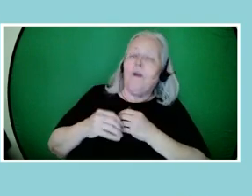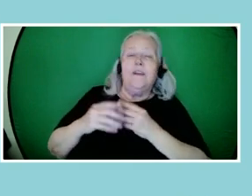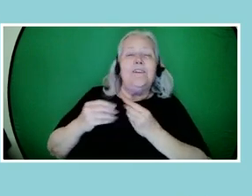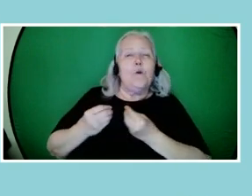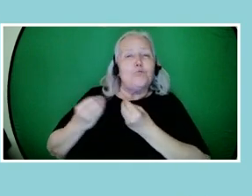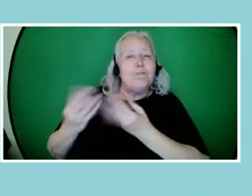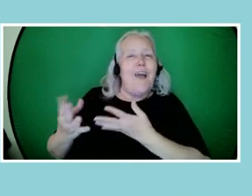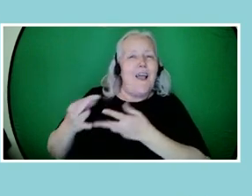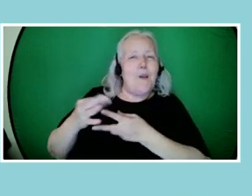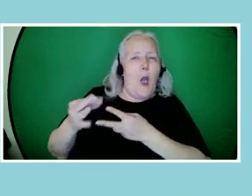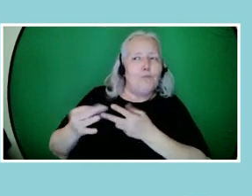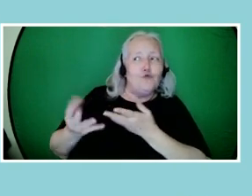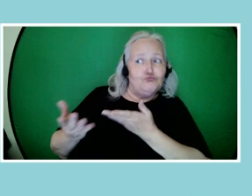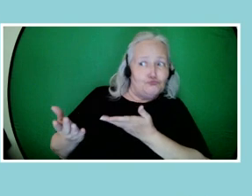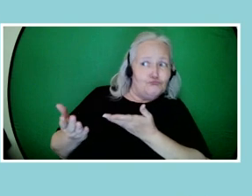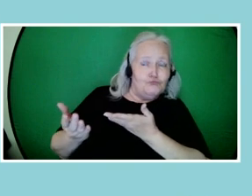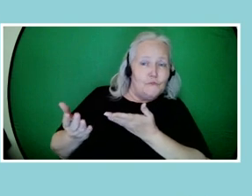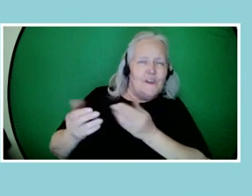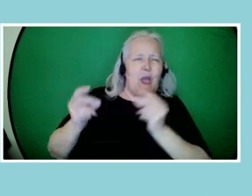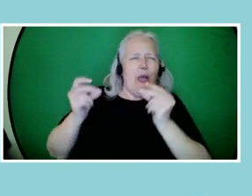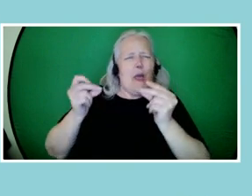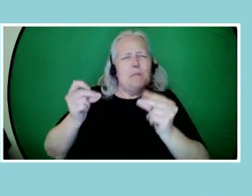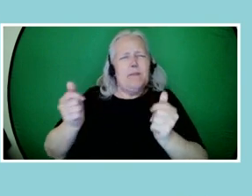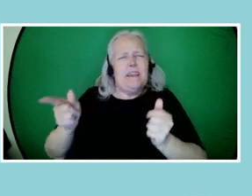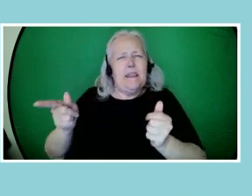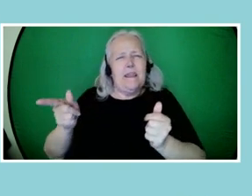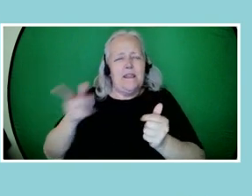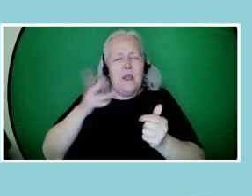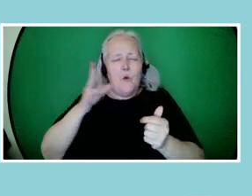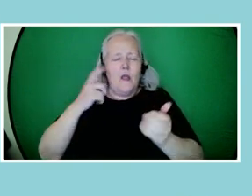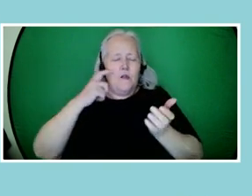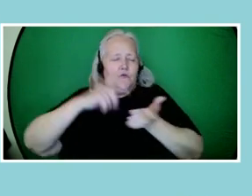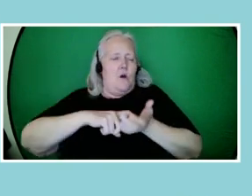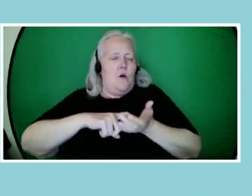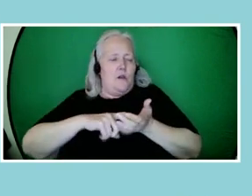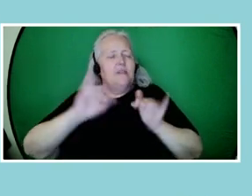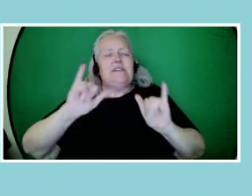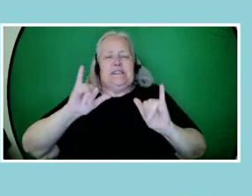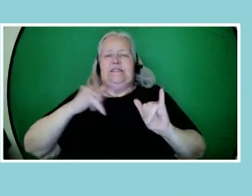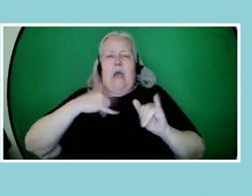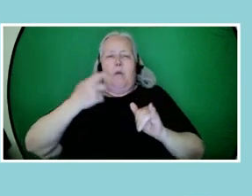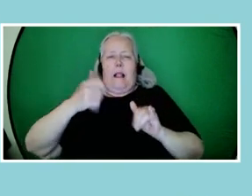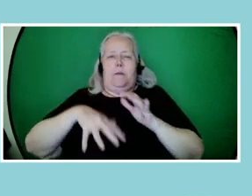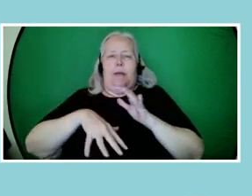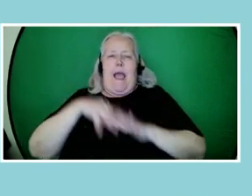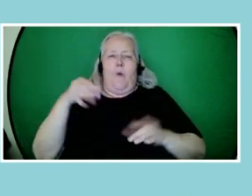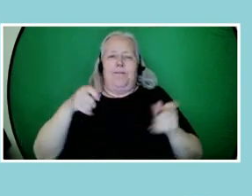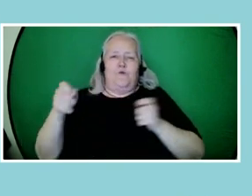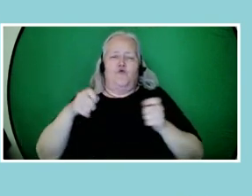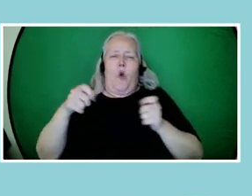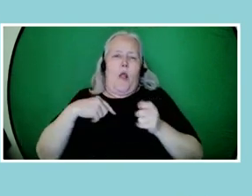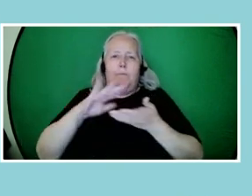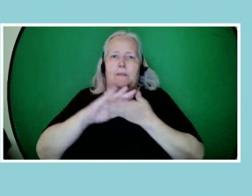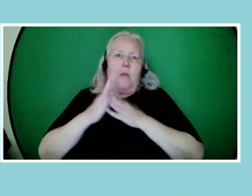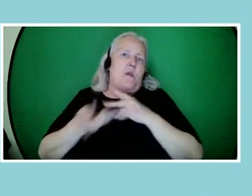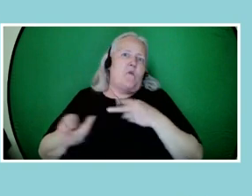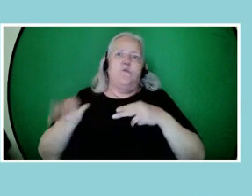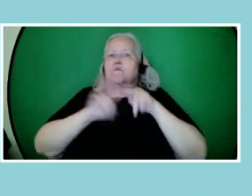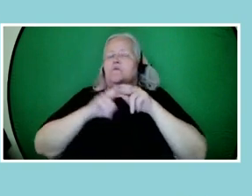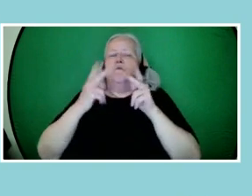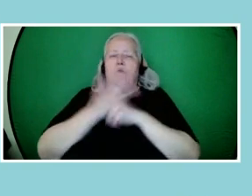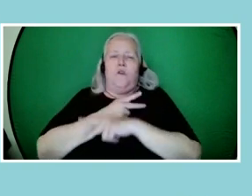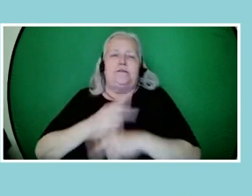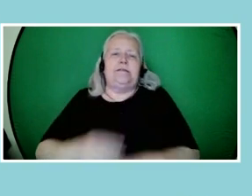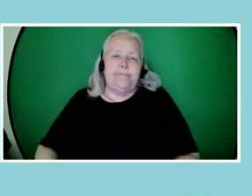people can immediately see themselves getting out of that escalated place. Next slide,